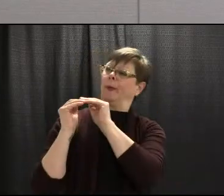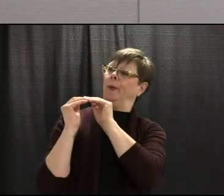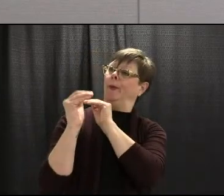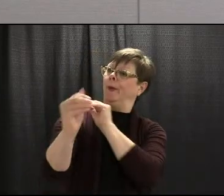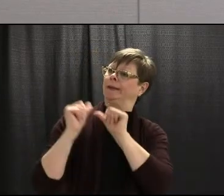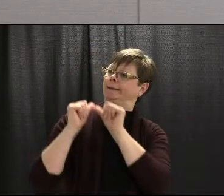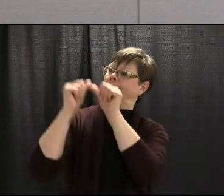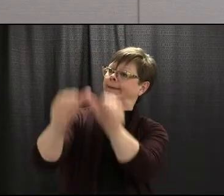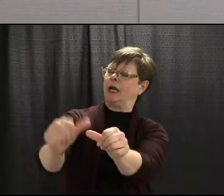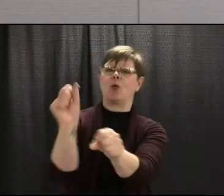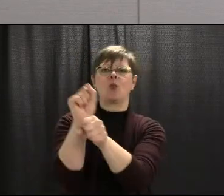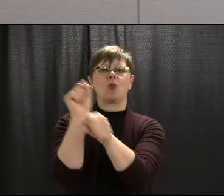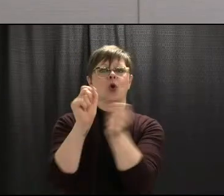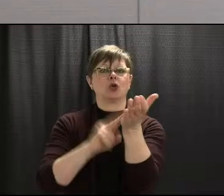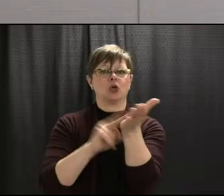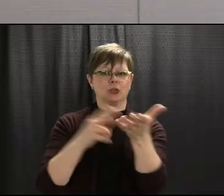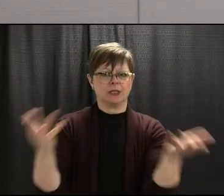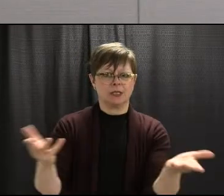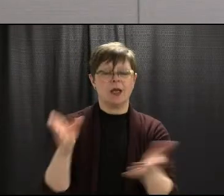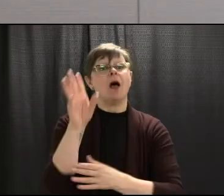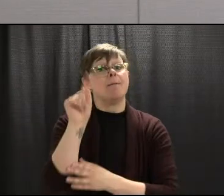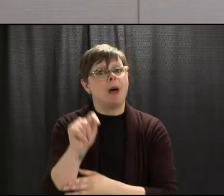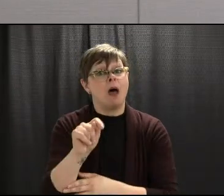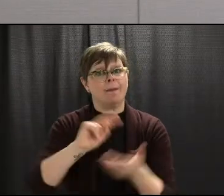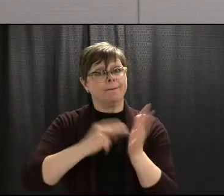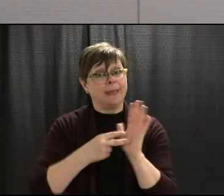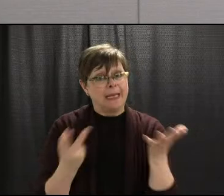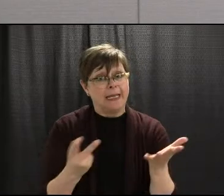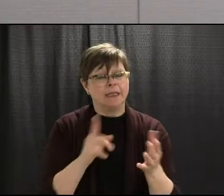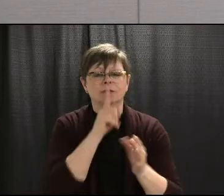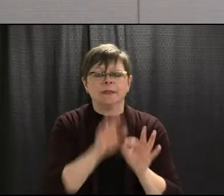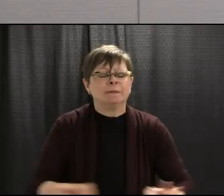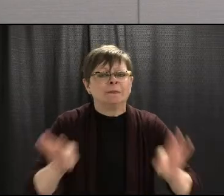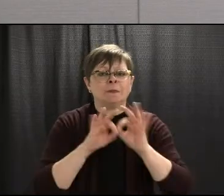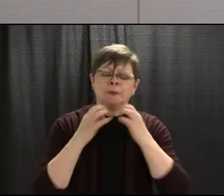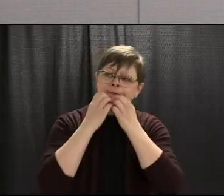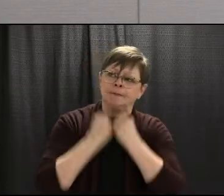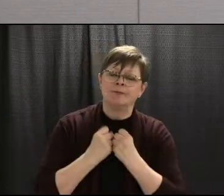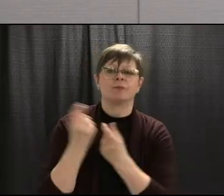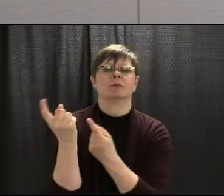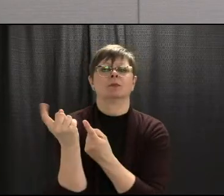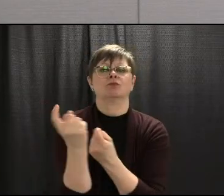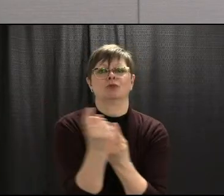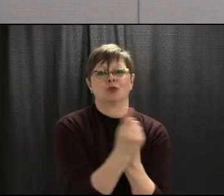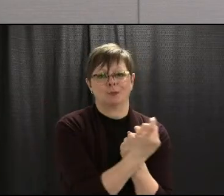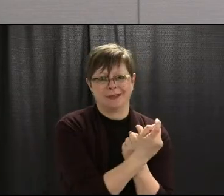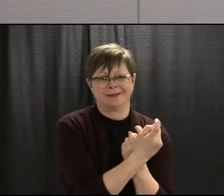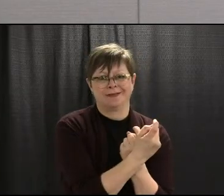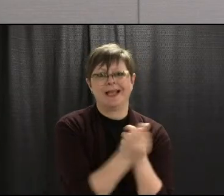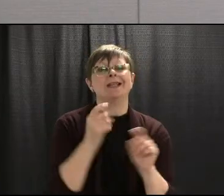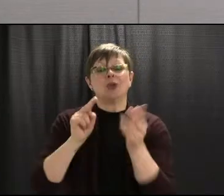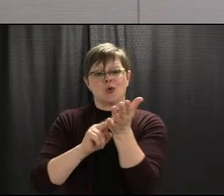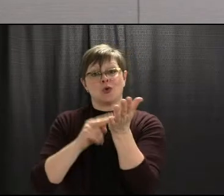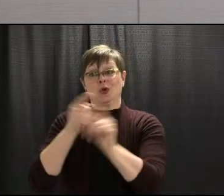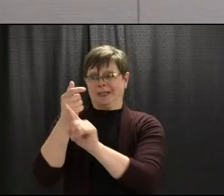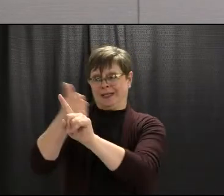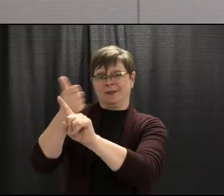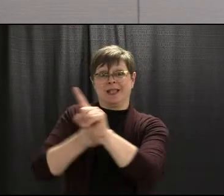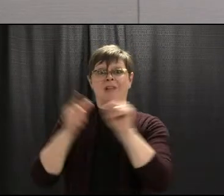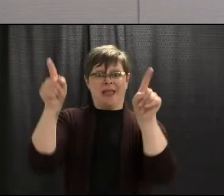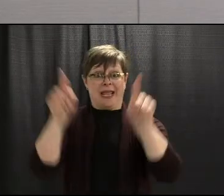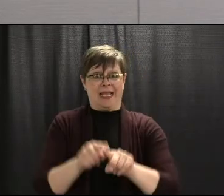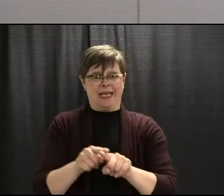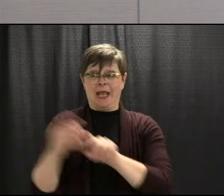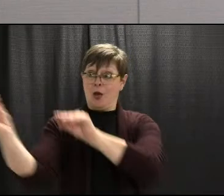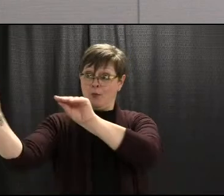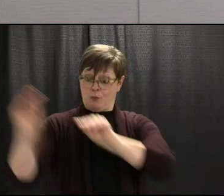stabilized workforce. But that takes recruitment. So once we start seeing the nurses from India, as an example, come to the province, we'll have